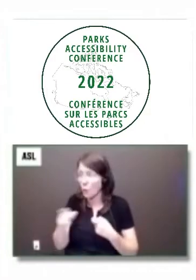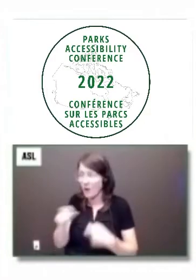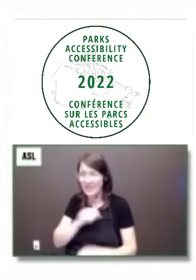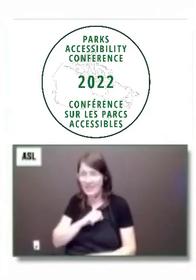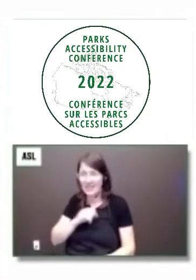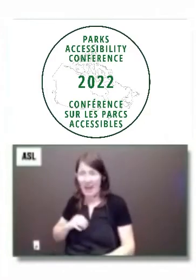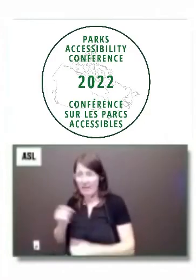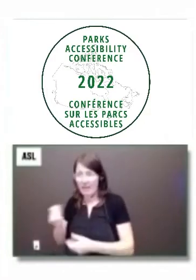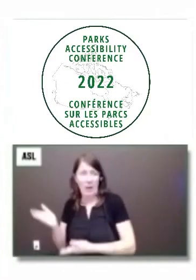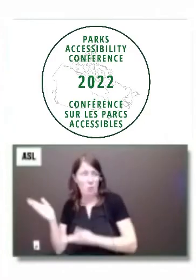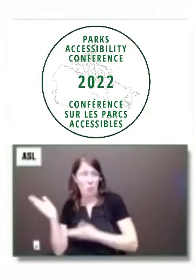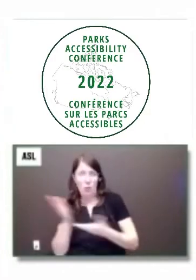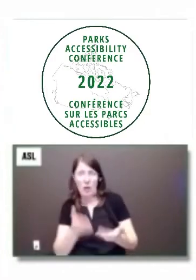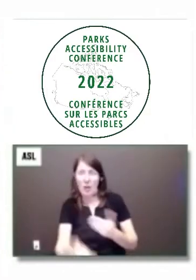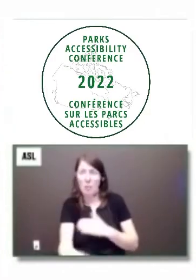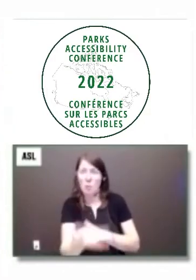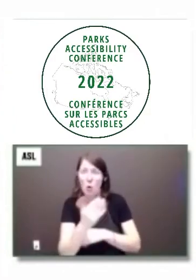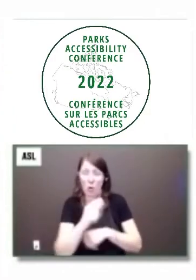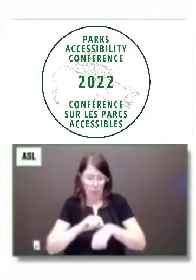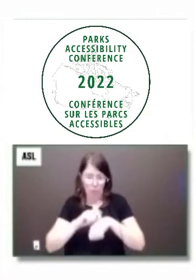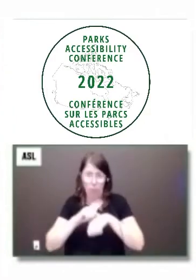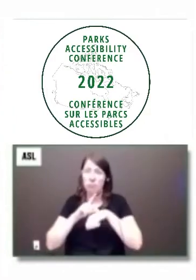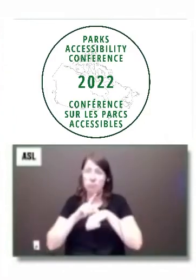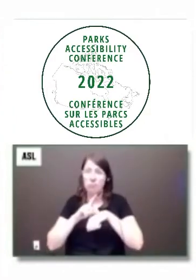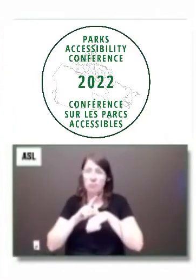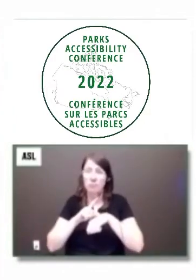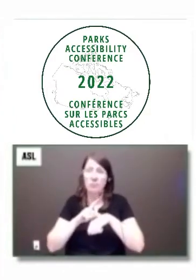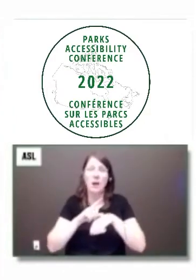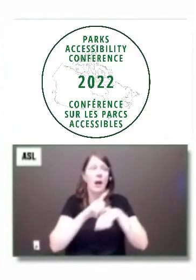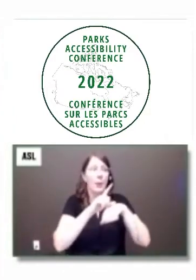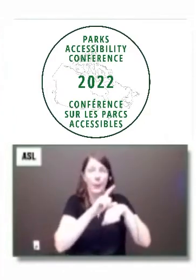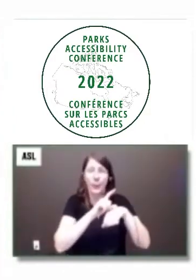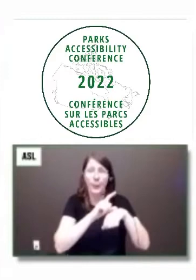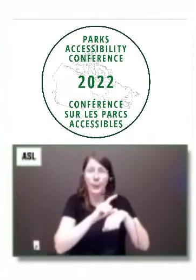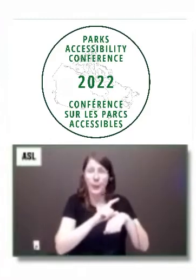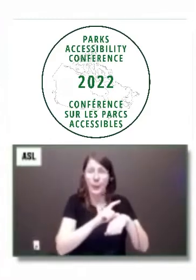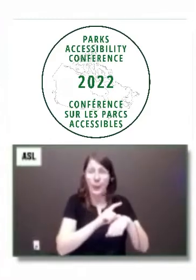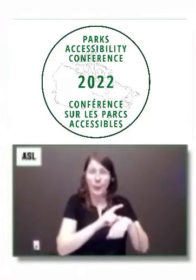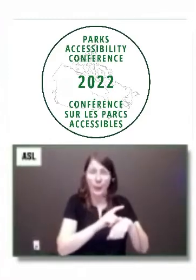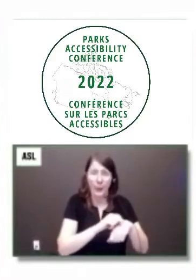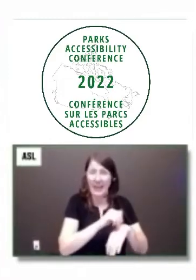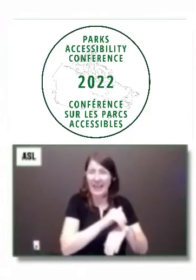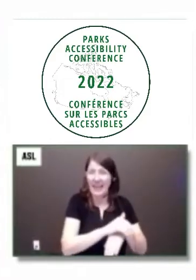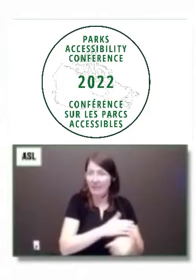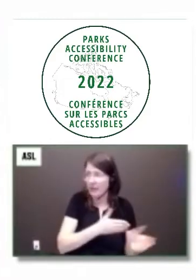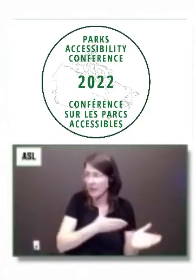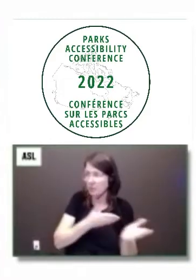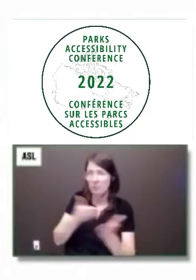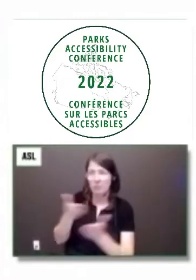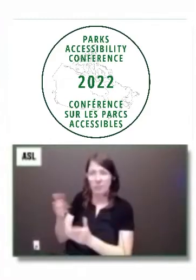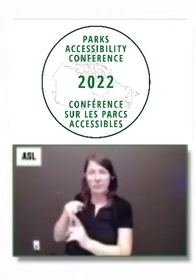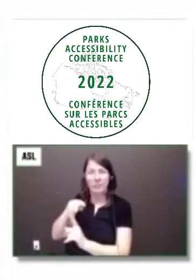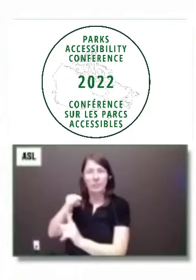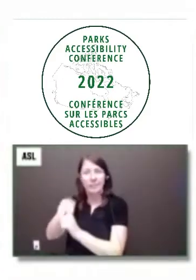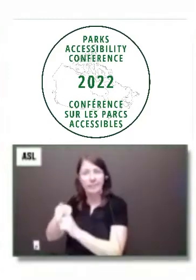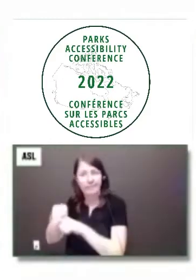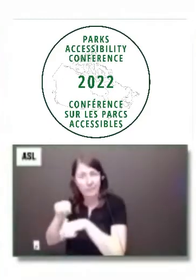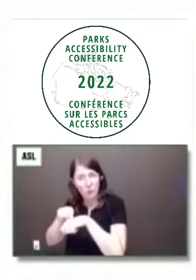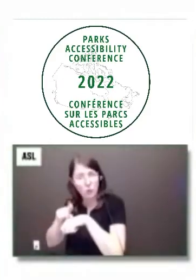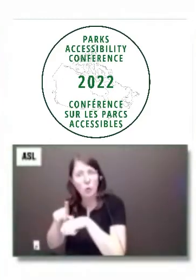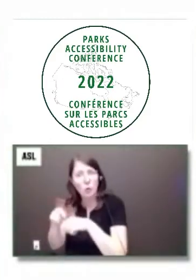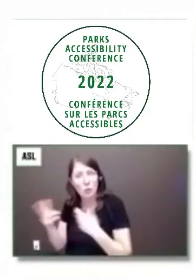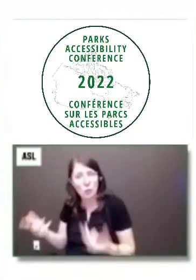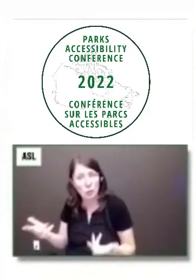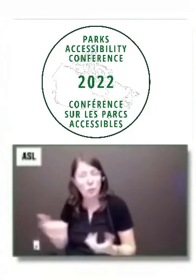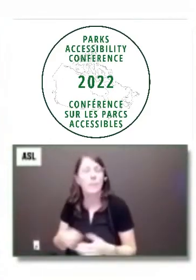it up in the evening and take it somewhere else to be charged, that could be like a really great option. Definitely. It's amazing. There's a lot